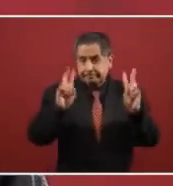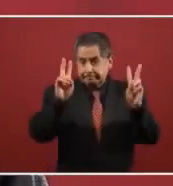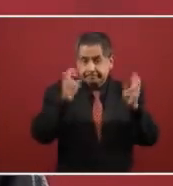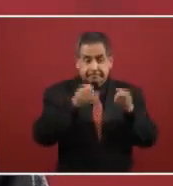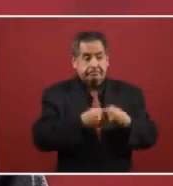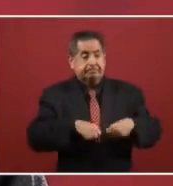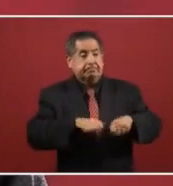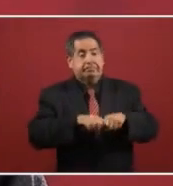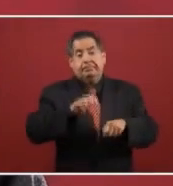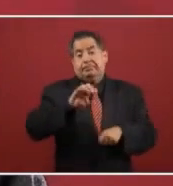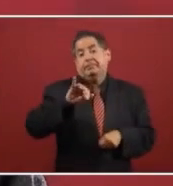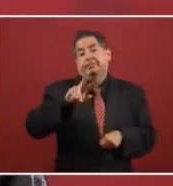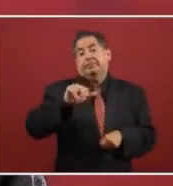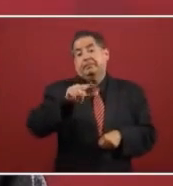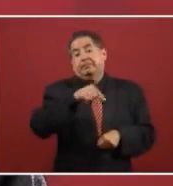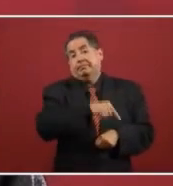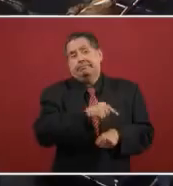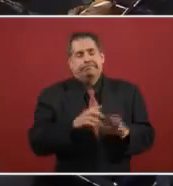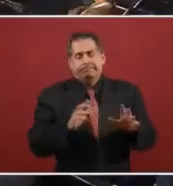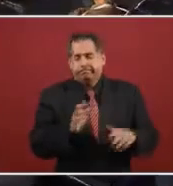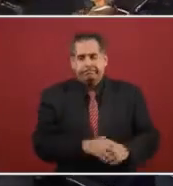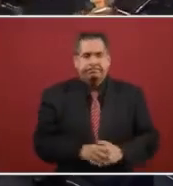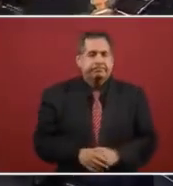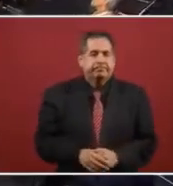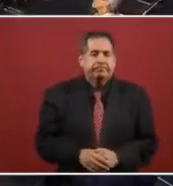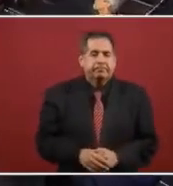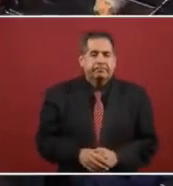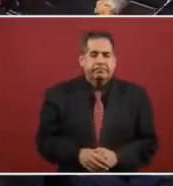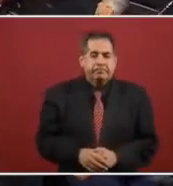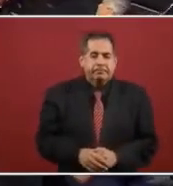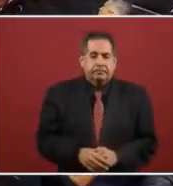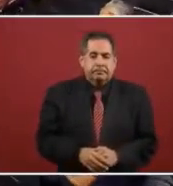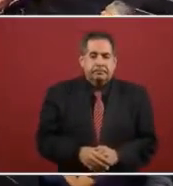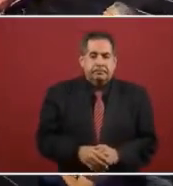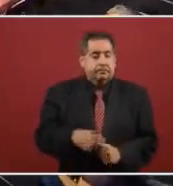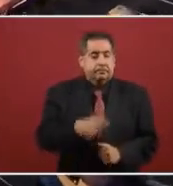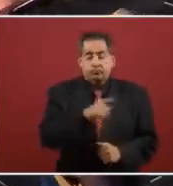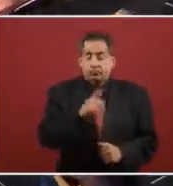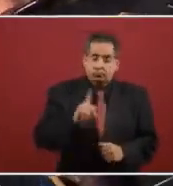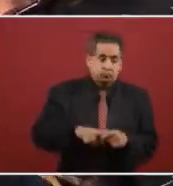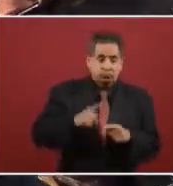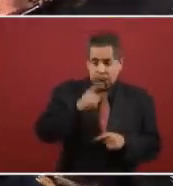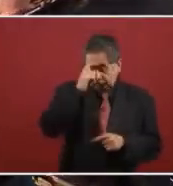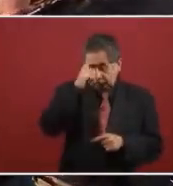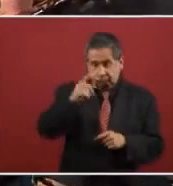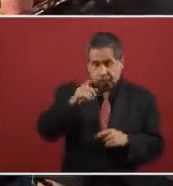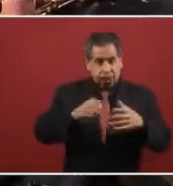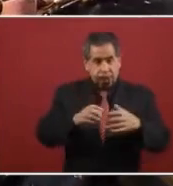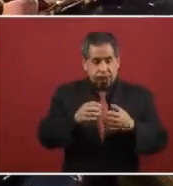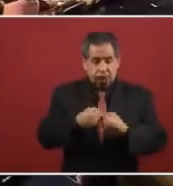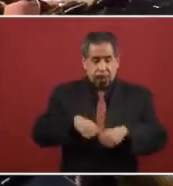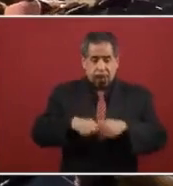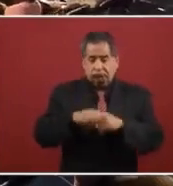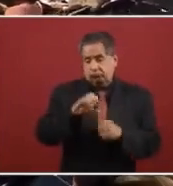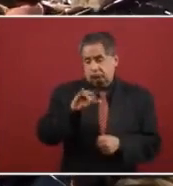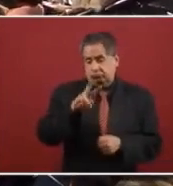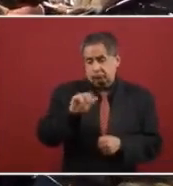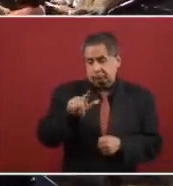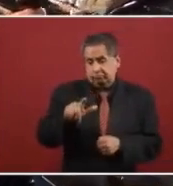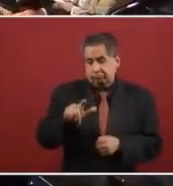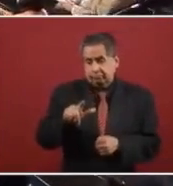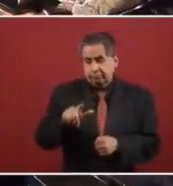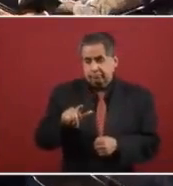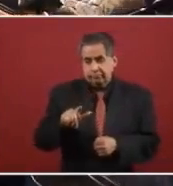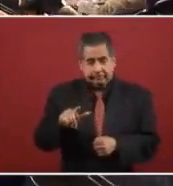one civil. of the behaviors of the so-called Parte civil de la sociedad behavior, civil social civil